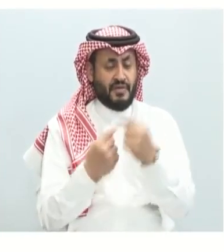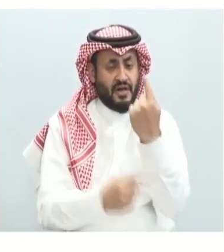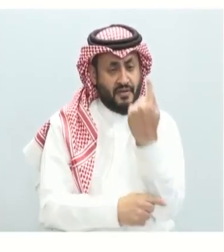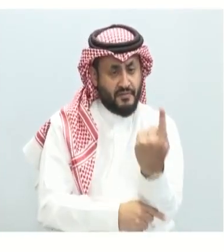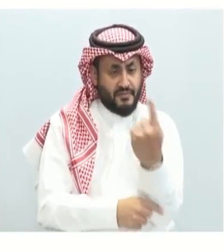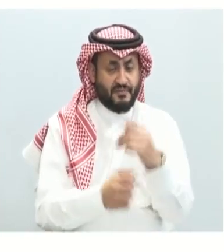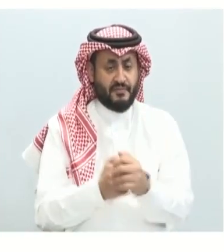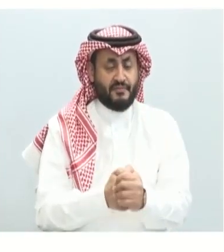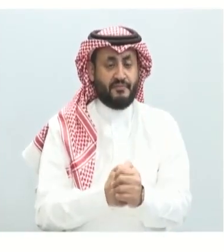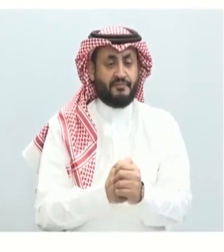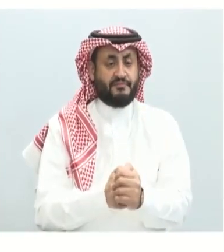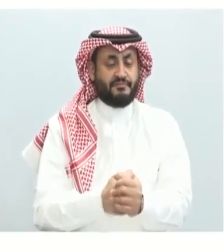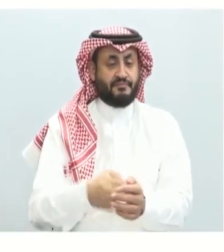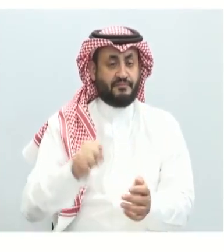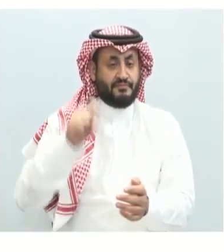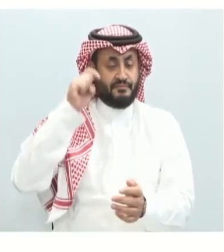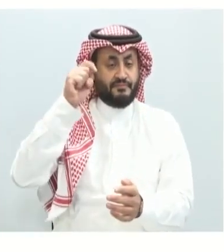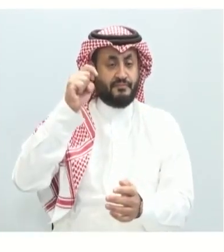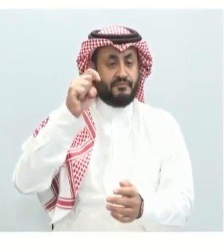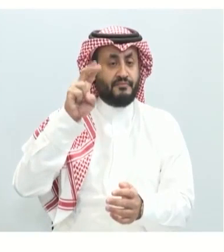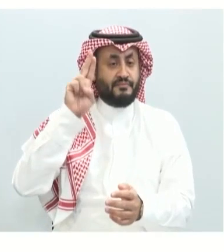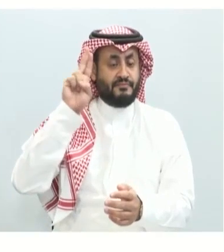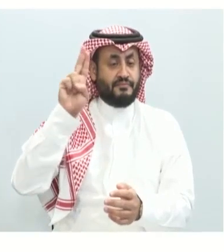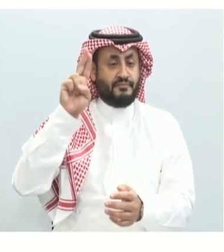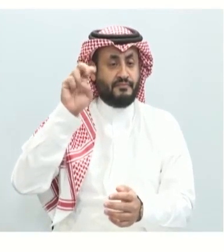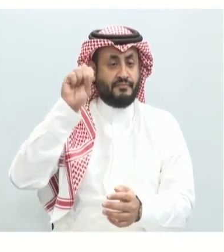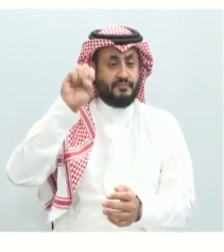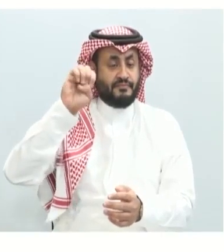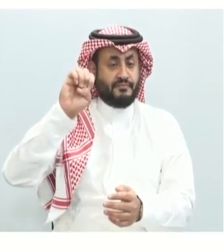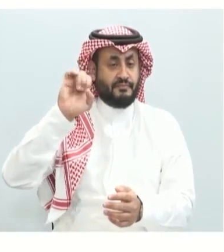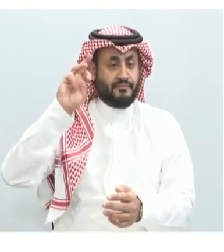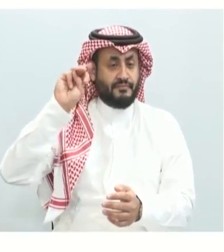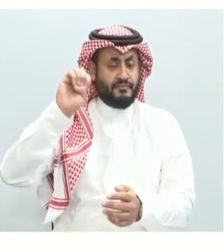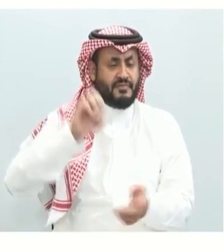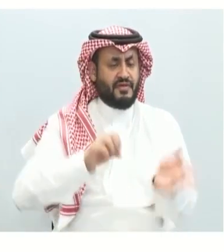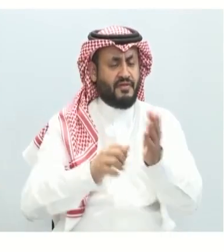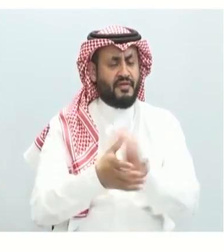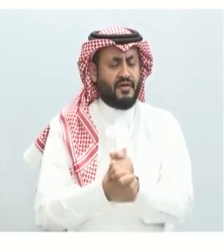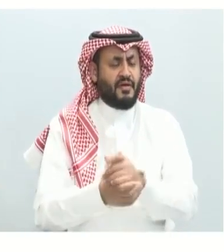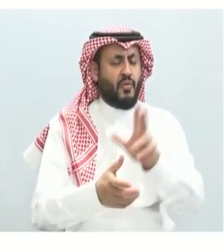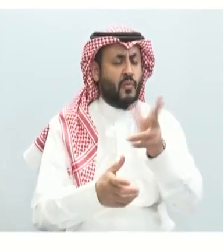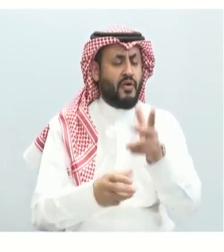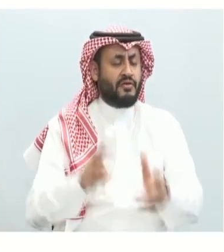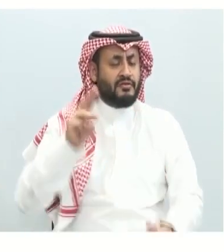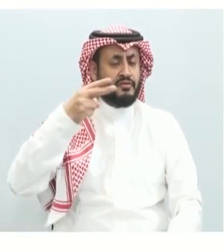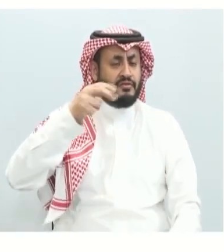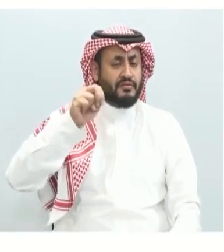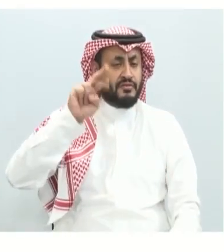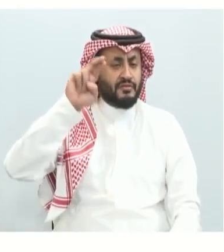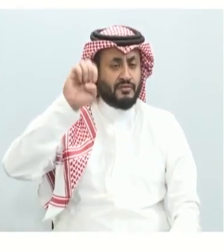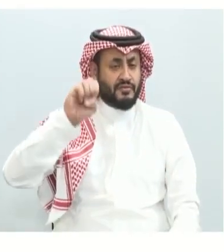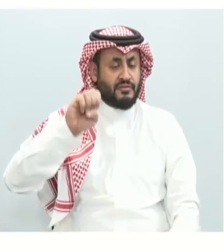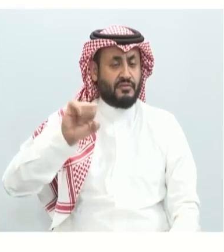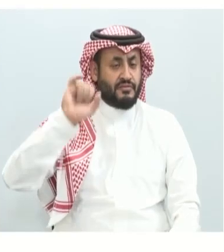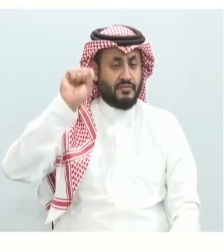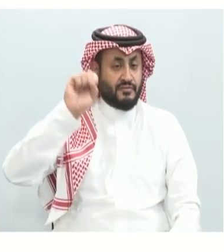excuse me, where is? Excuse me, where is? And then you can name the place that you are planning to